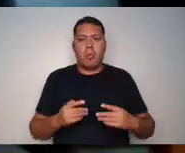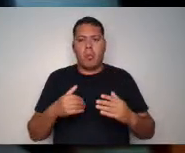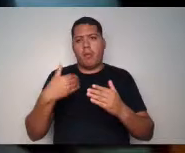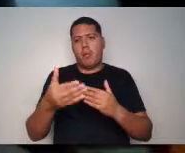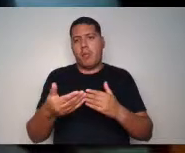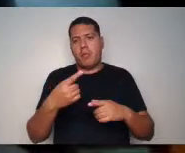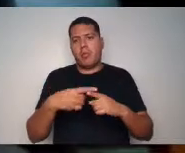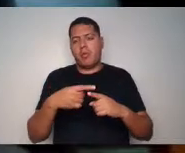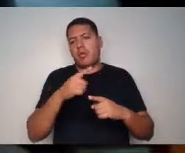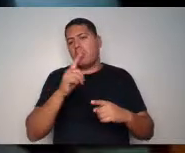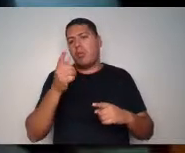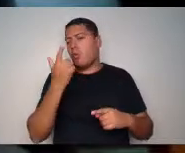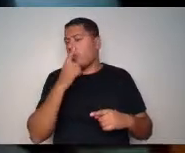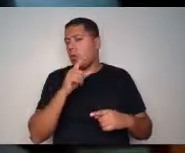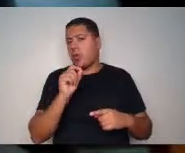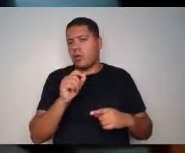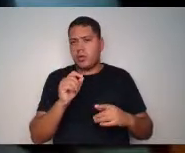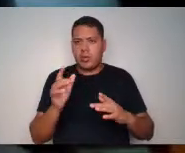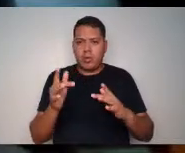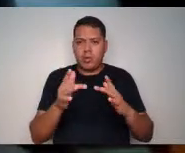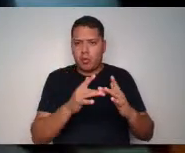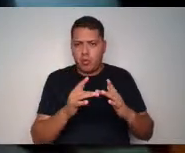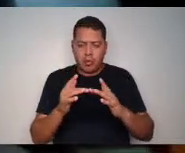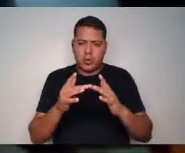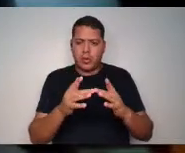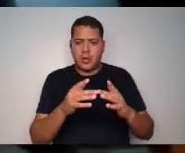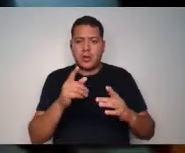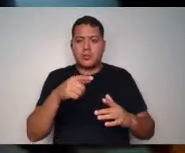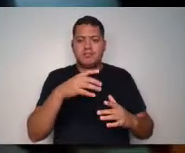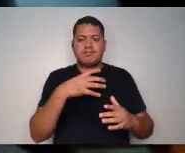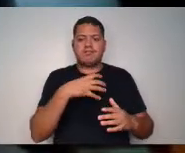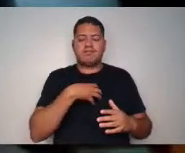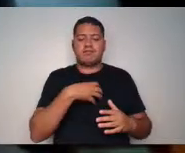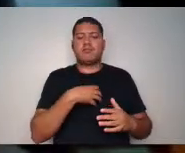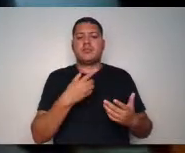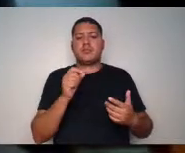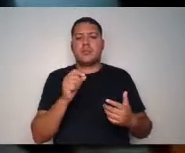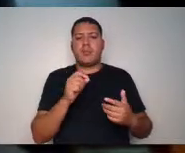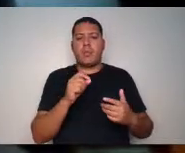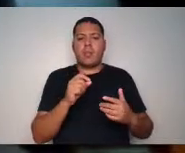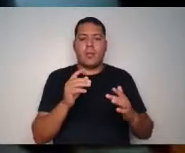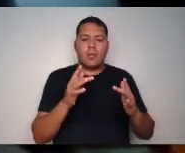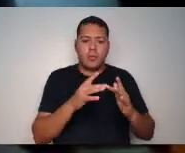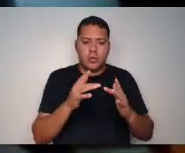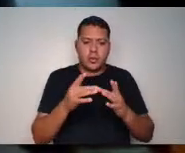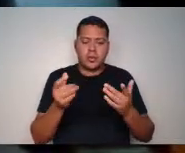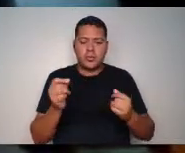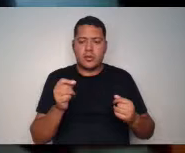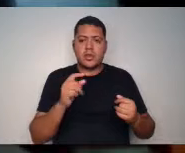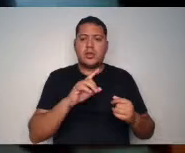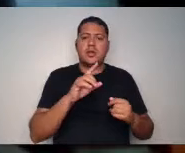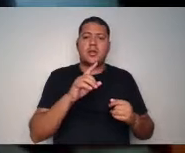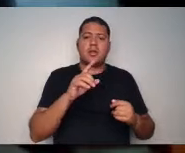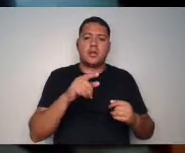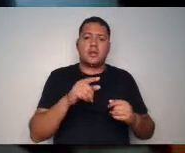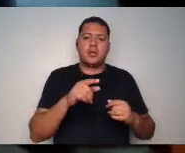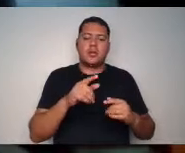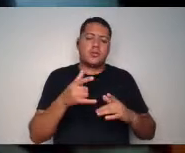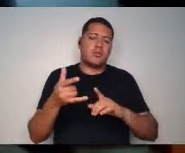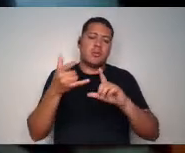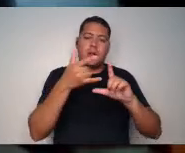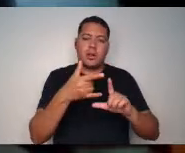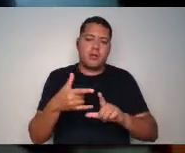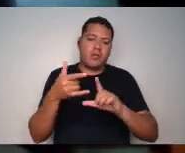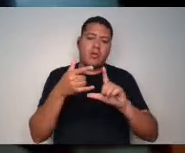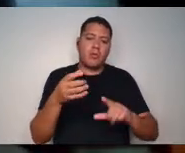basically superhuman can work, and this situation of not disconnecting, and